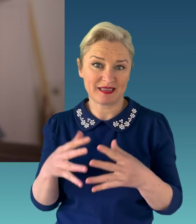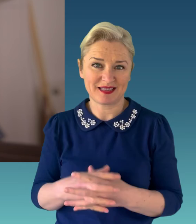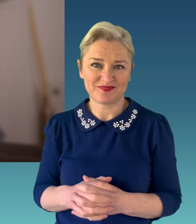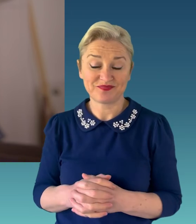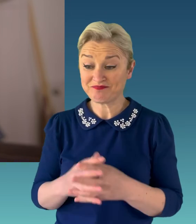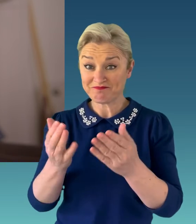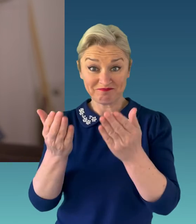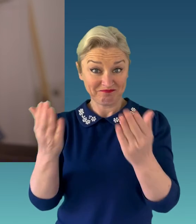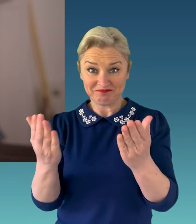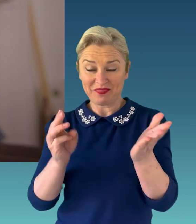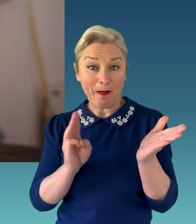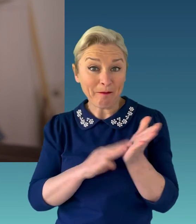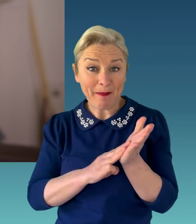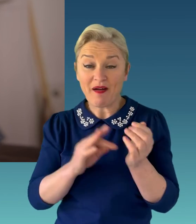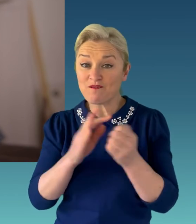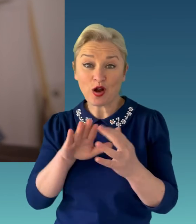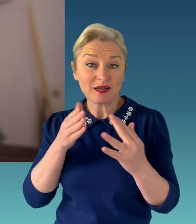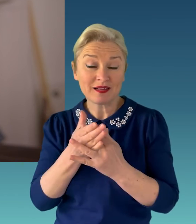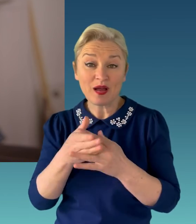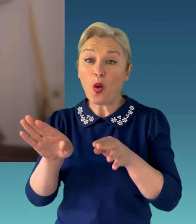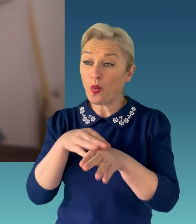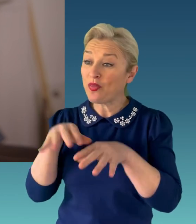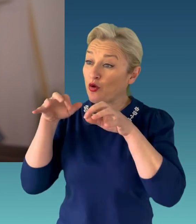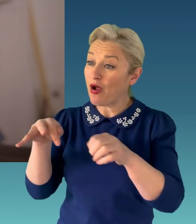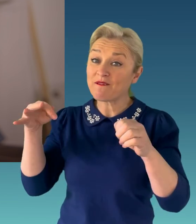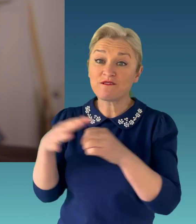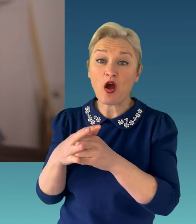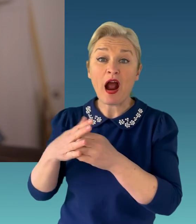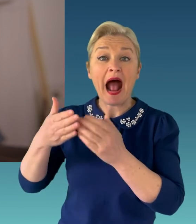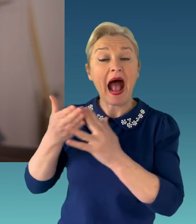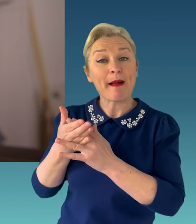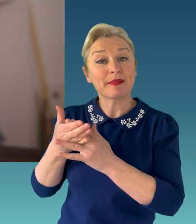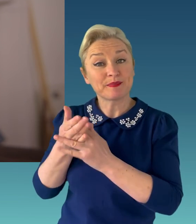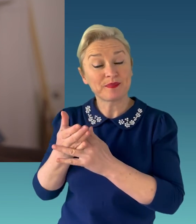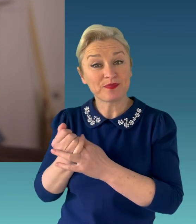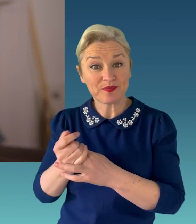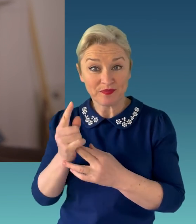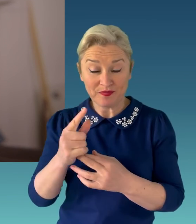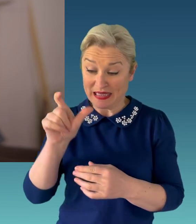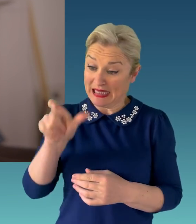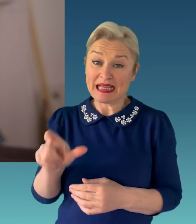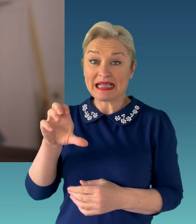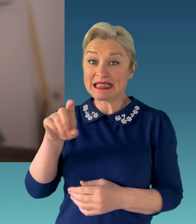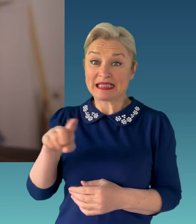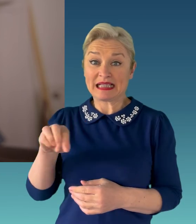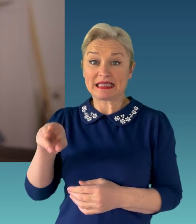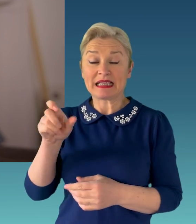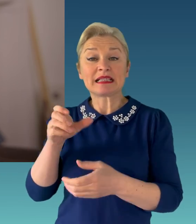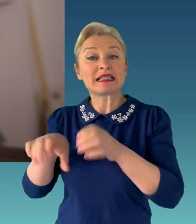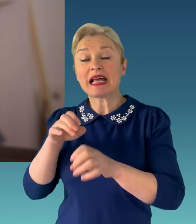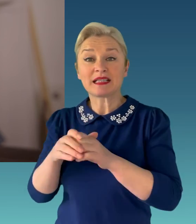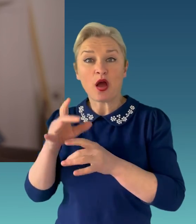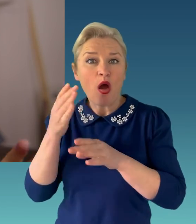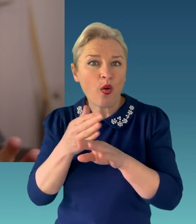And that's how you map for accessibility with Crowd4Access. It's easy, and you get to be a citizen scientist working on a project that makes the world